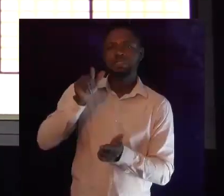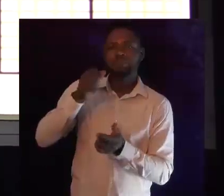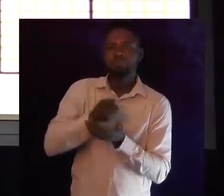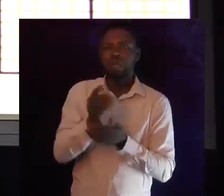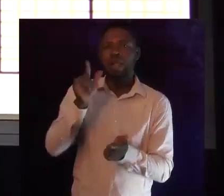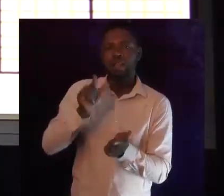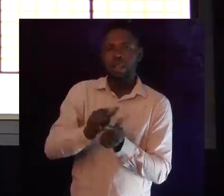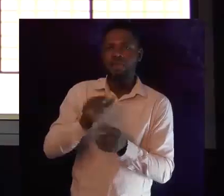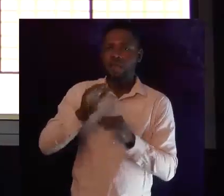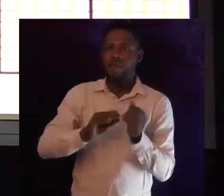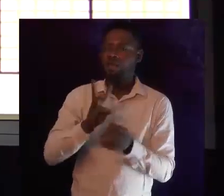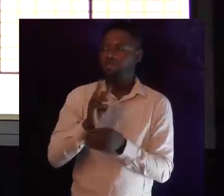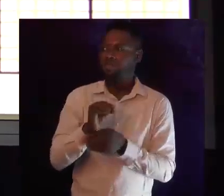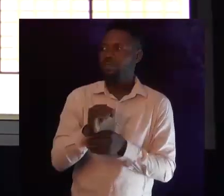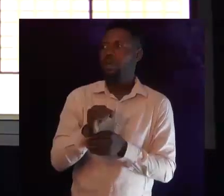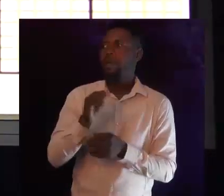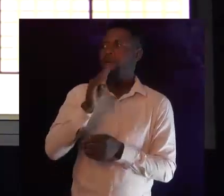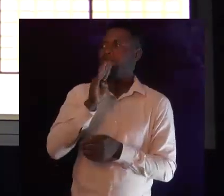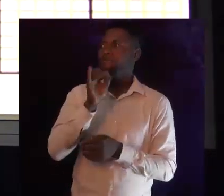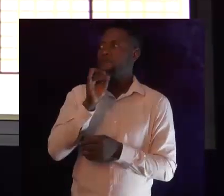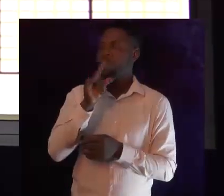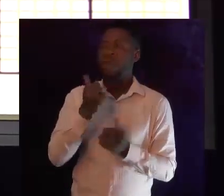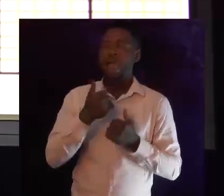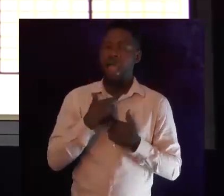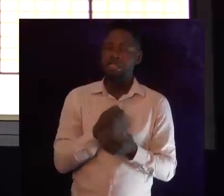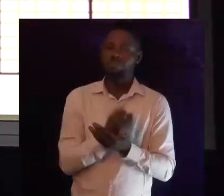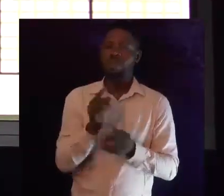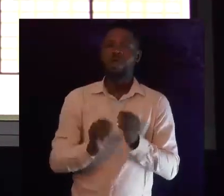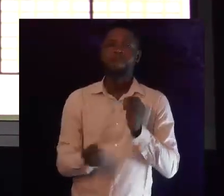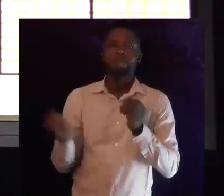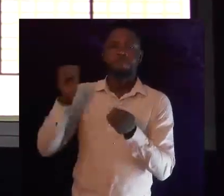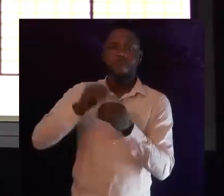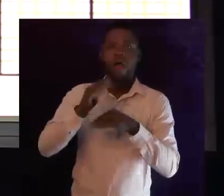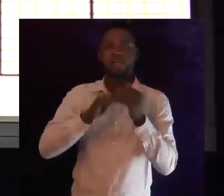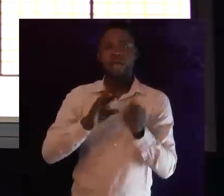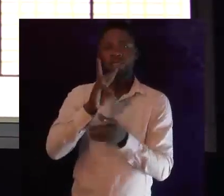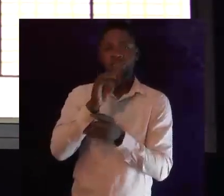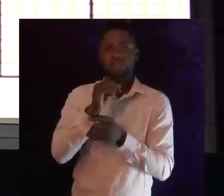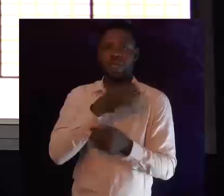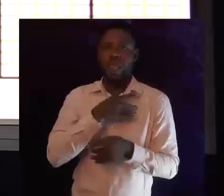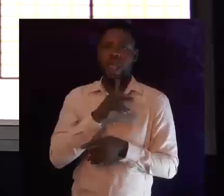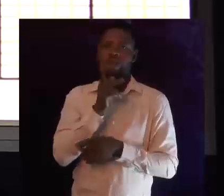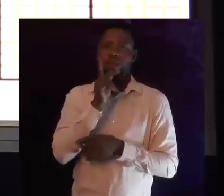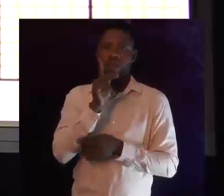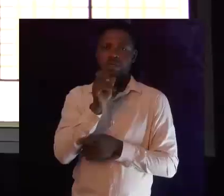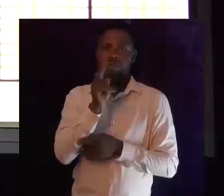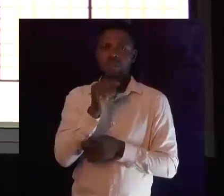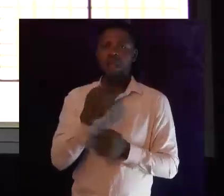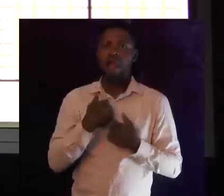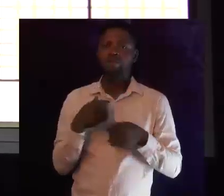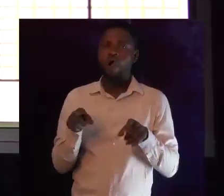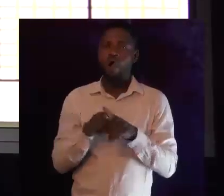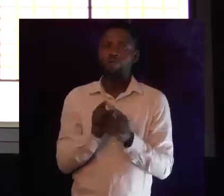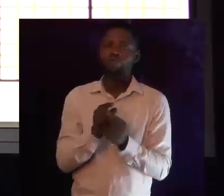one? Let's move on. Bola has spent more than 60 because the bar is taller than 60. Oh, Ken has